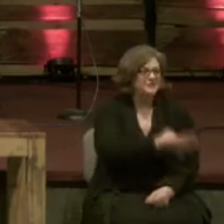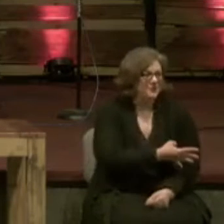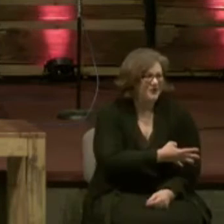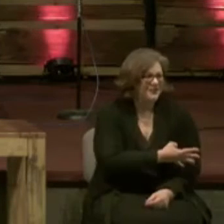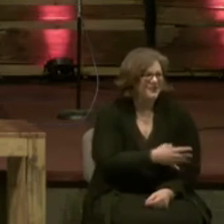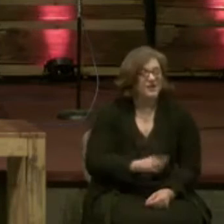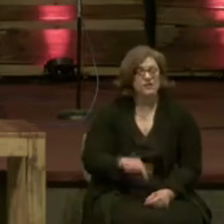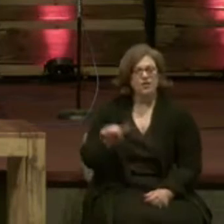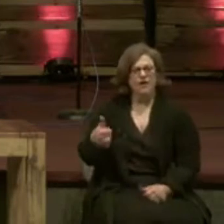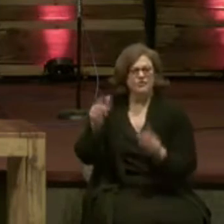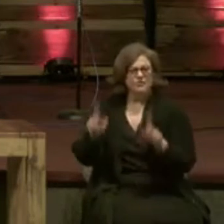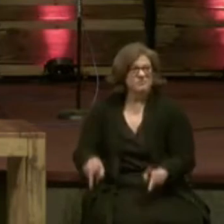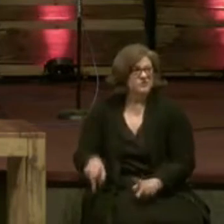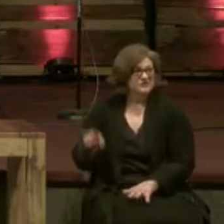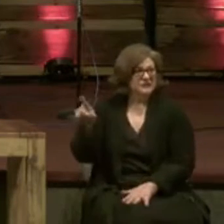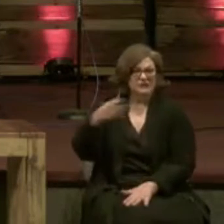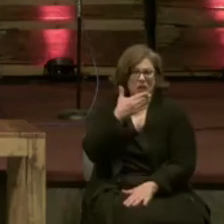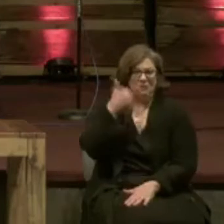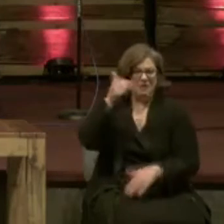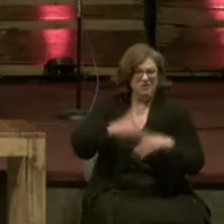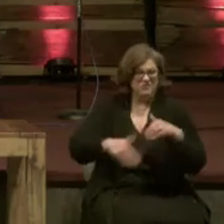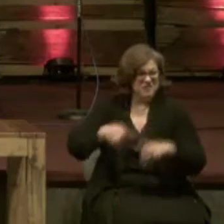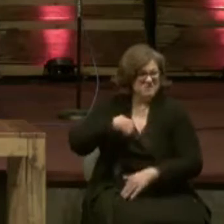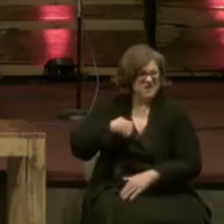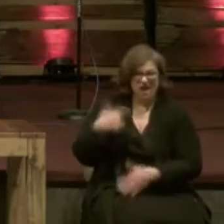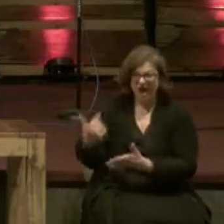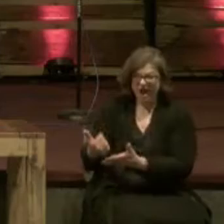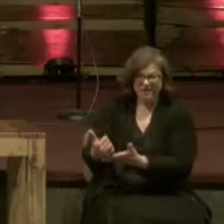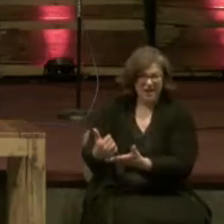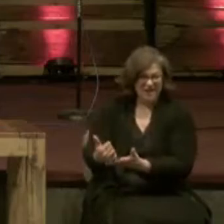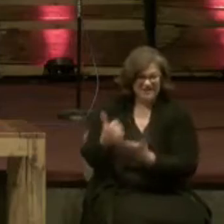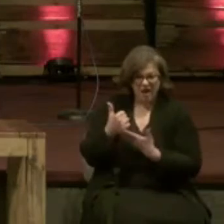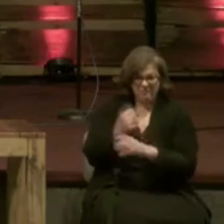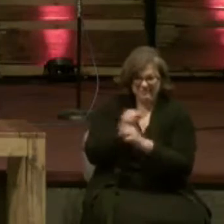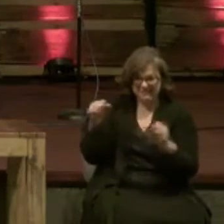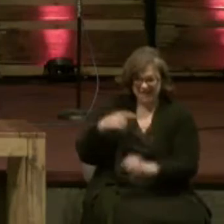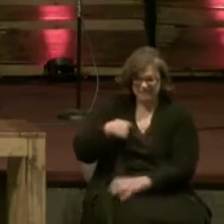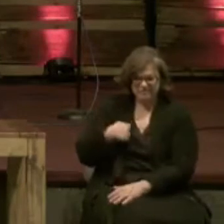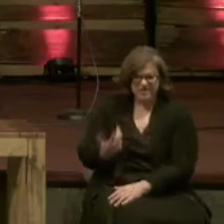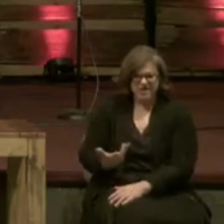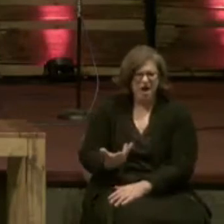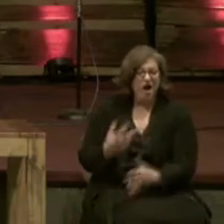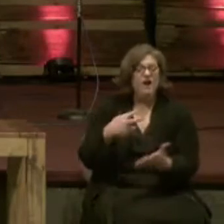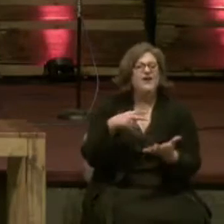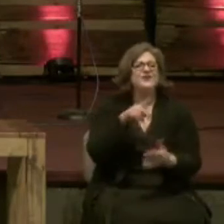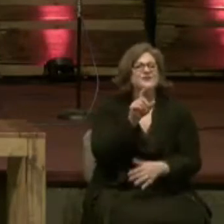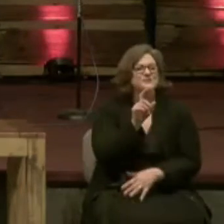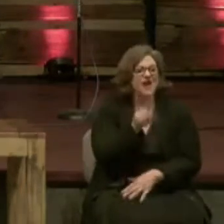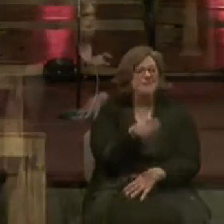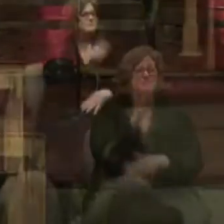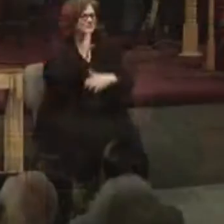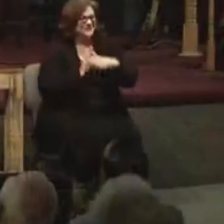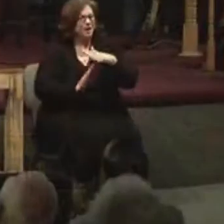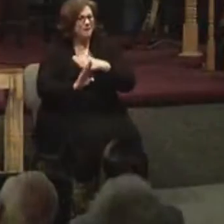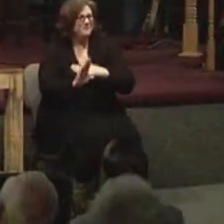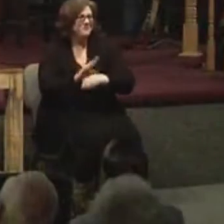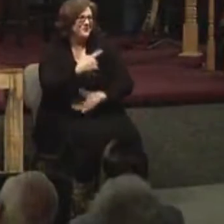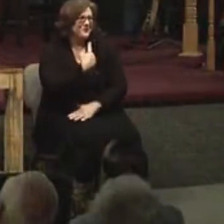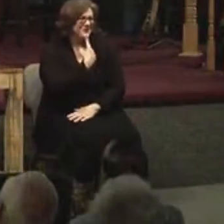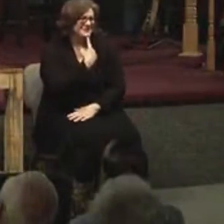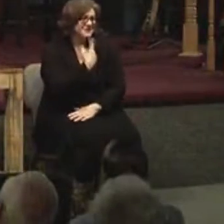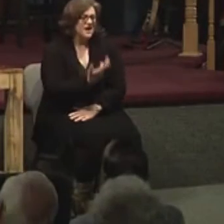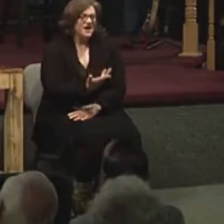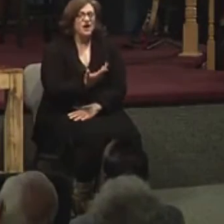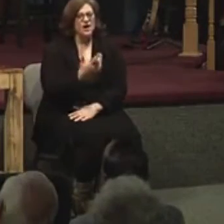the idea of needing to be rescued, needing to be saved. That word saved means to be made whole, to be restored, to be healed, to be